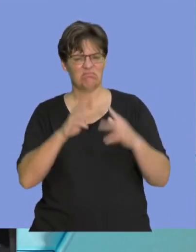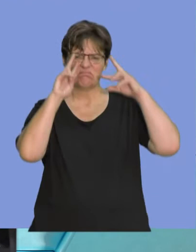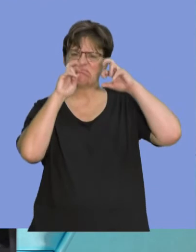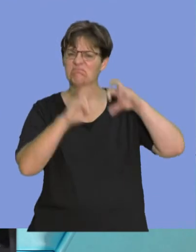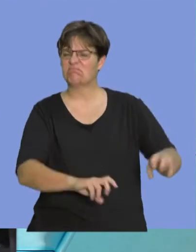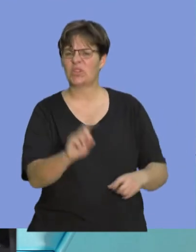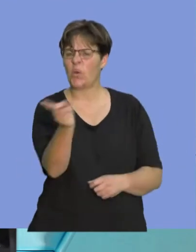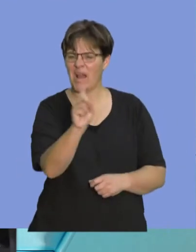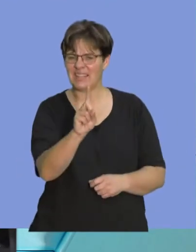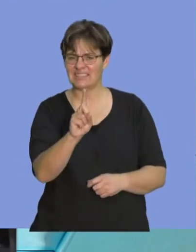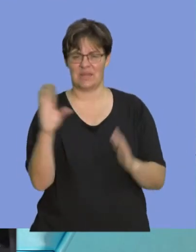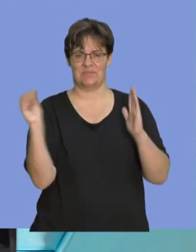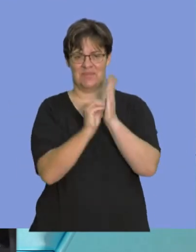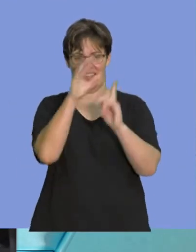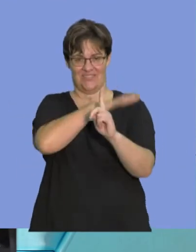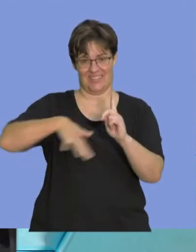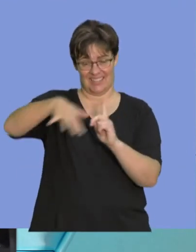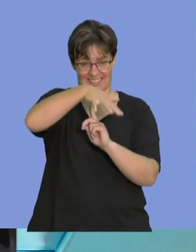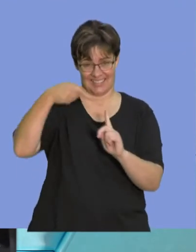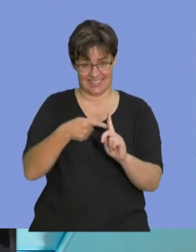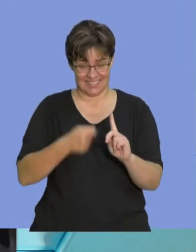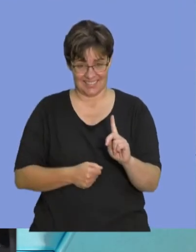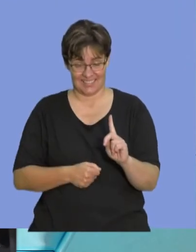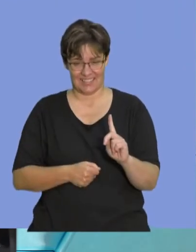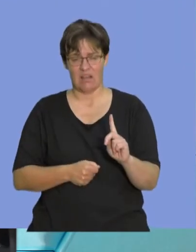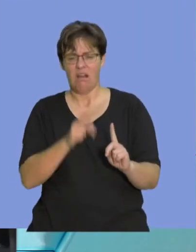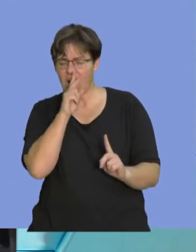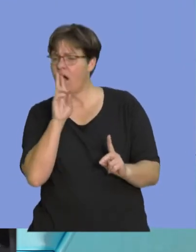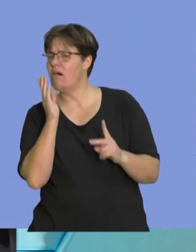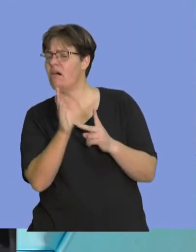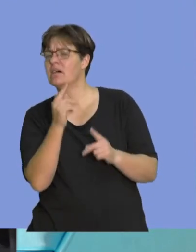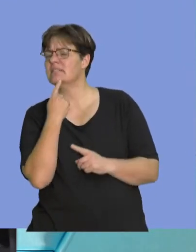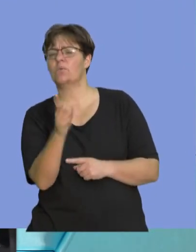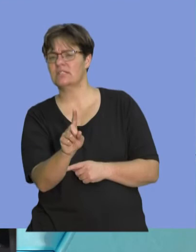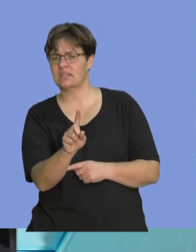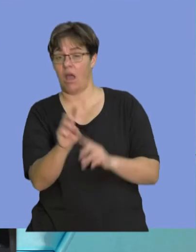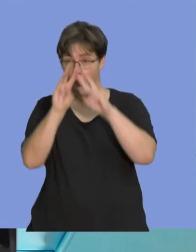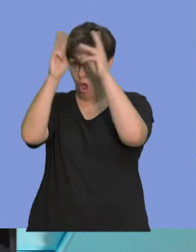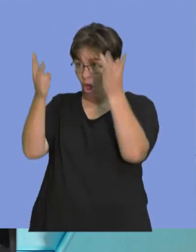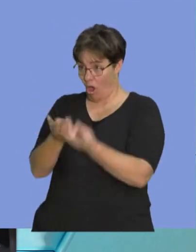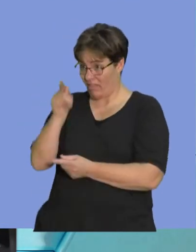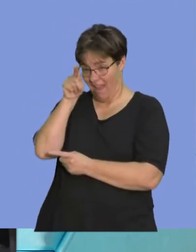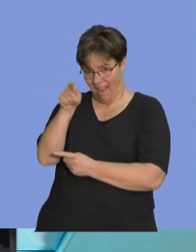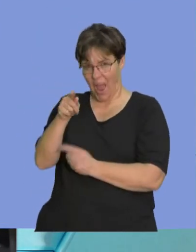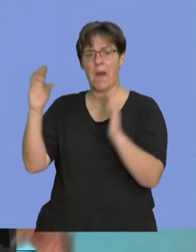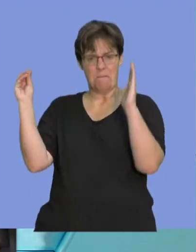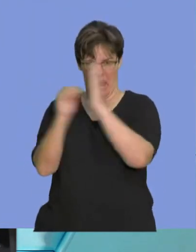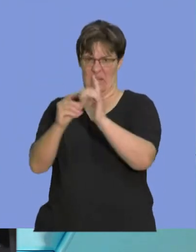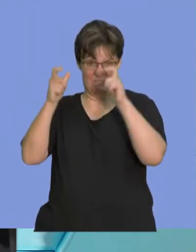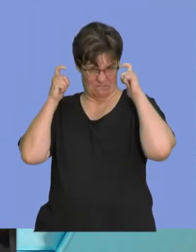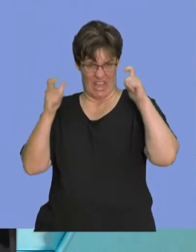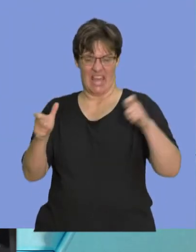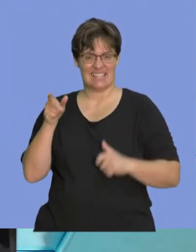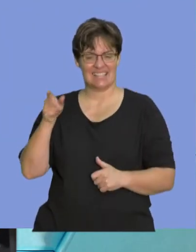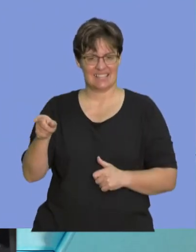exploring the magnetic fields, and we've also indicated the fact that the Earth is, you know, a huge magnet. The